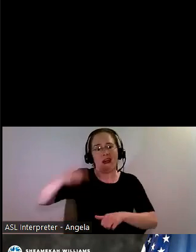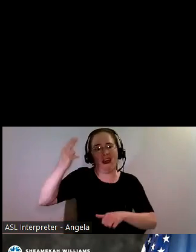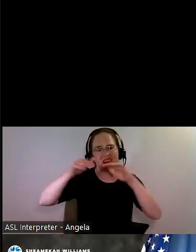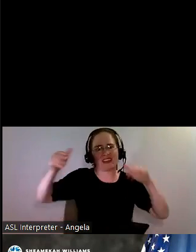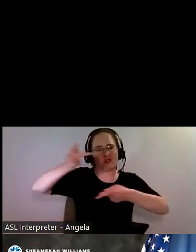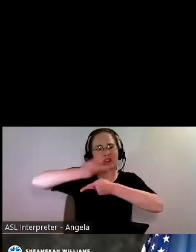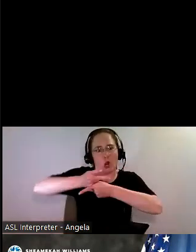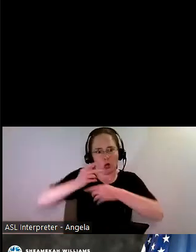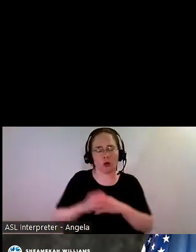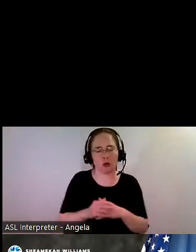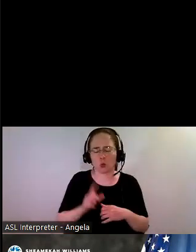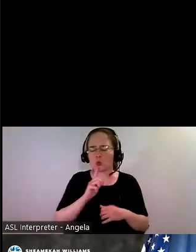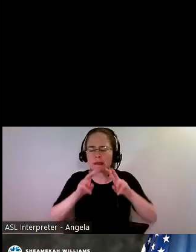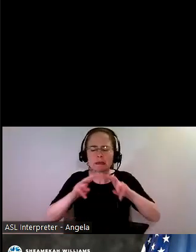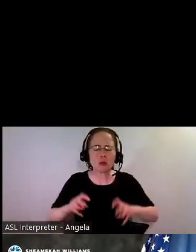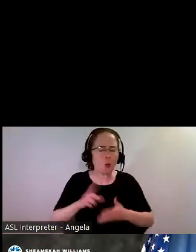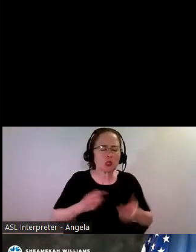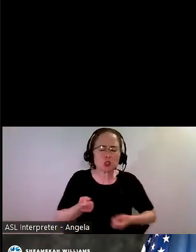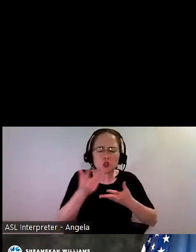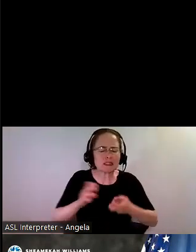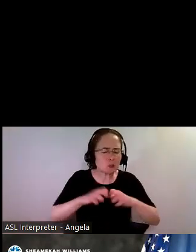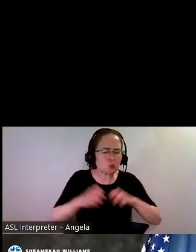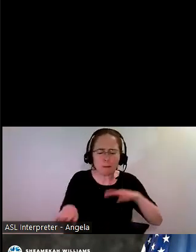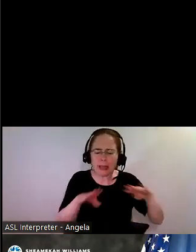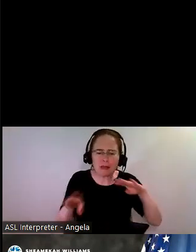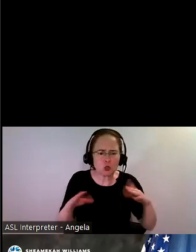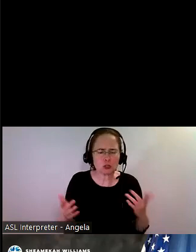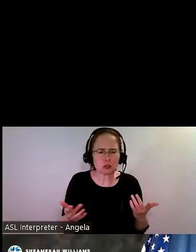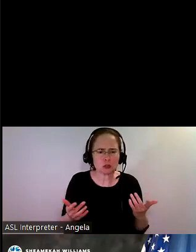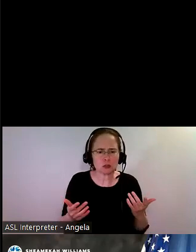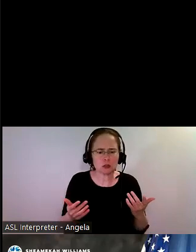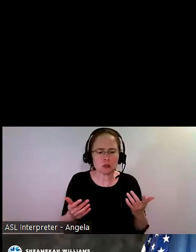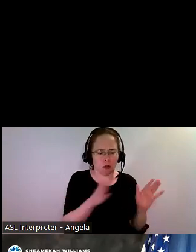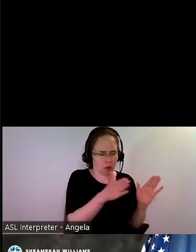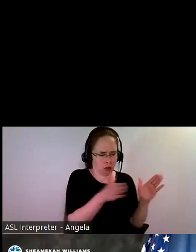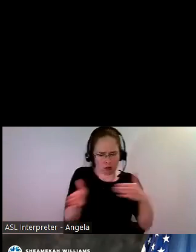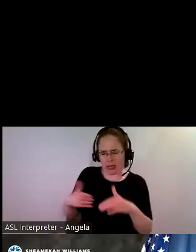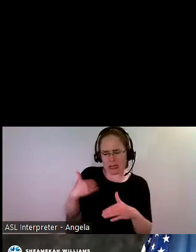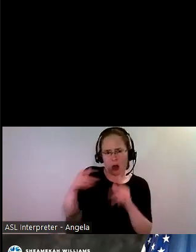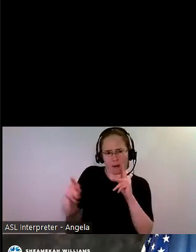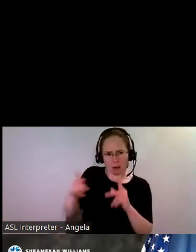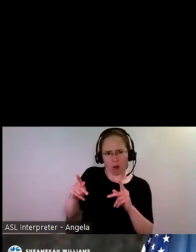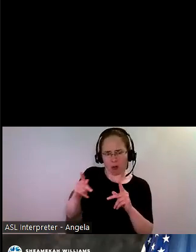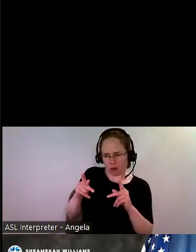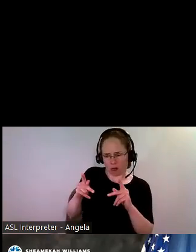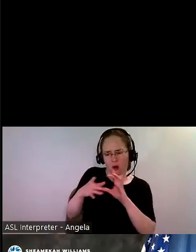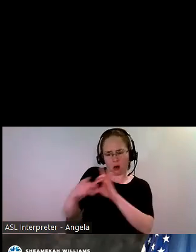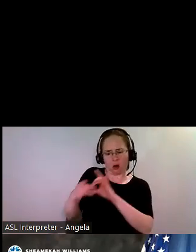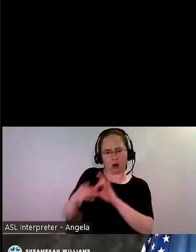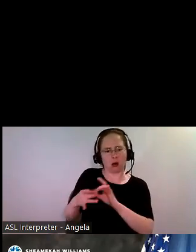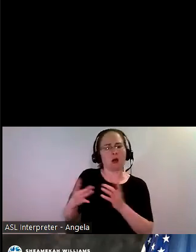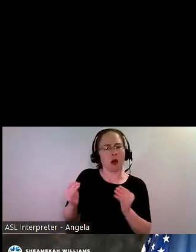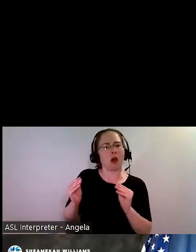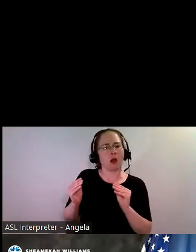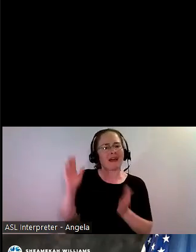look at what's causing some of these problematic behaviors and divert those young people to more least restrictive